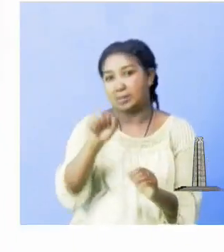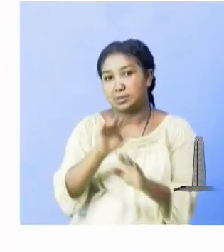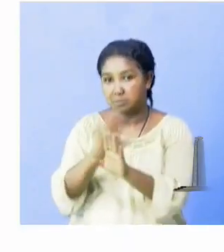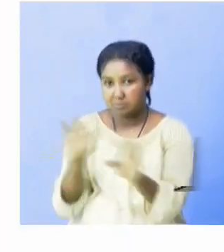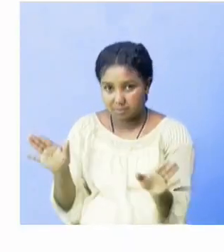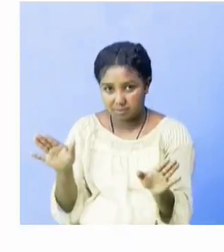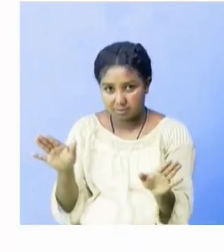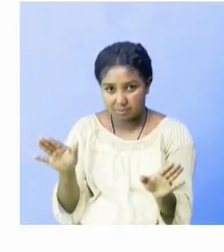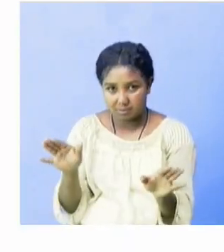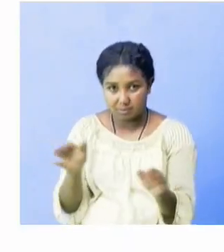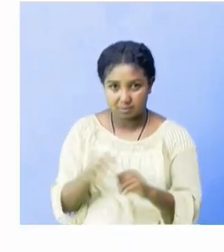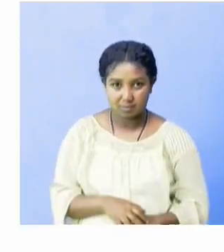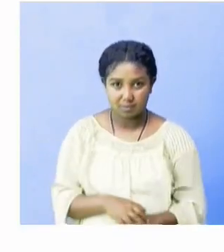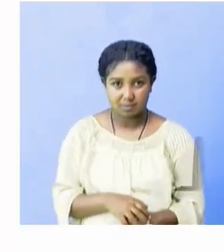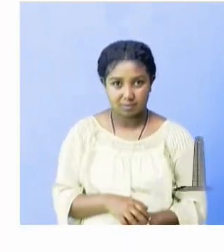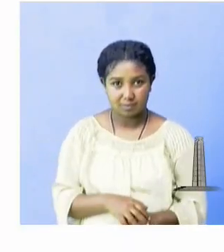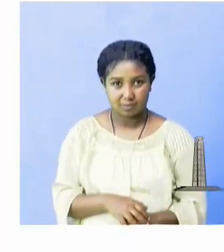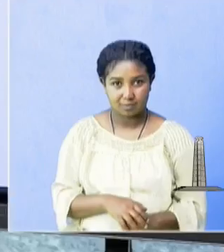S.